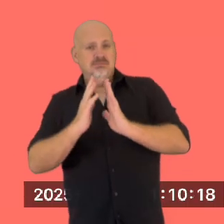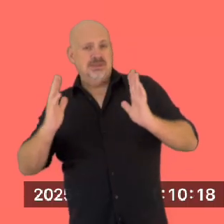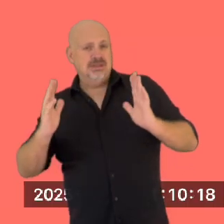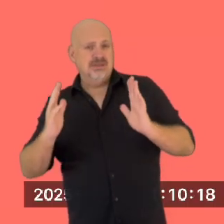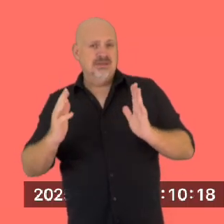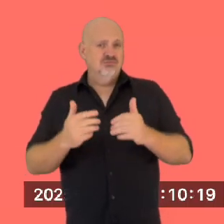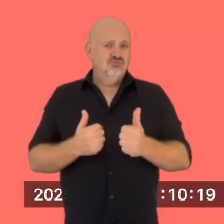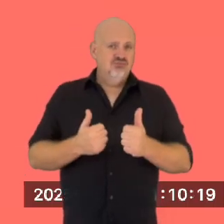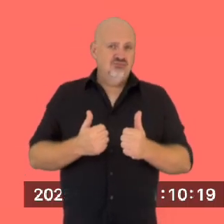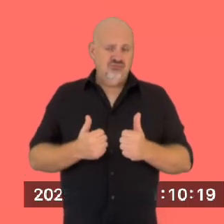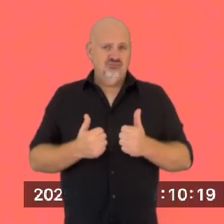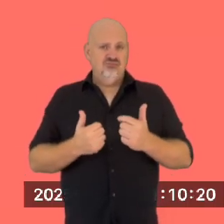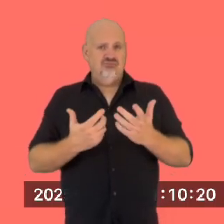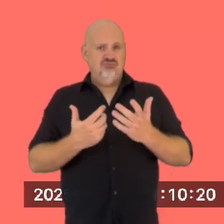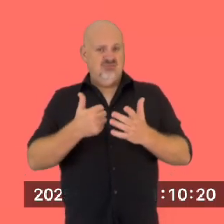ones, larger ones,